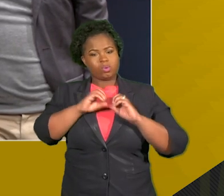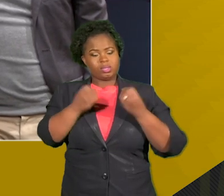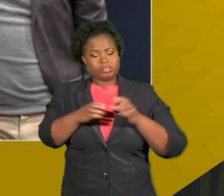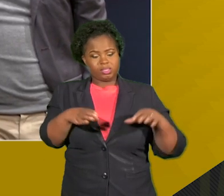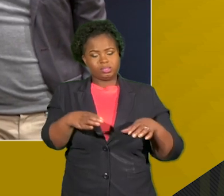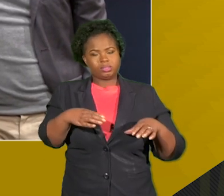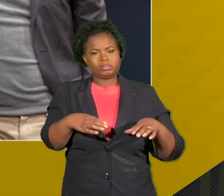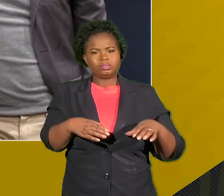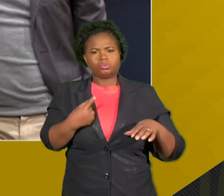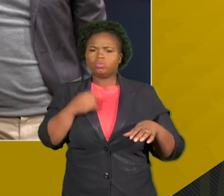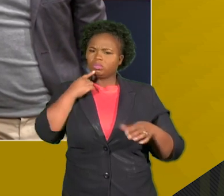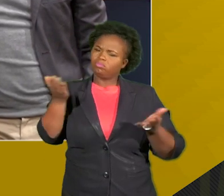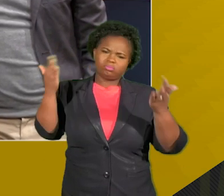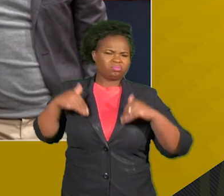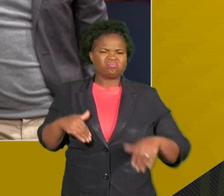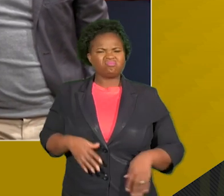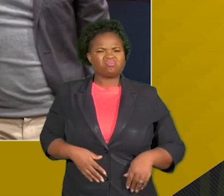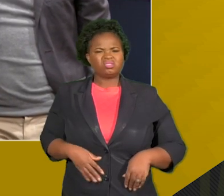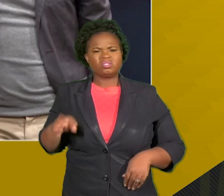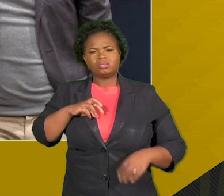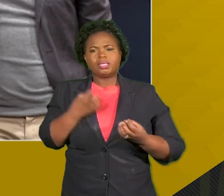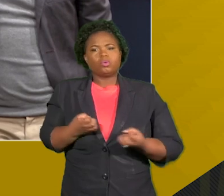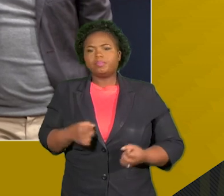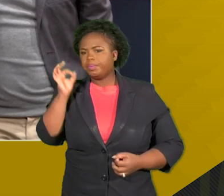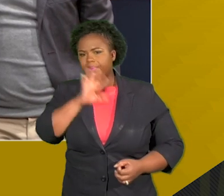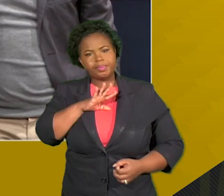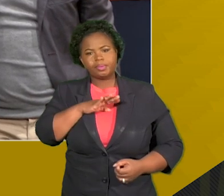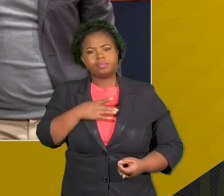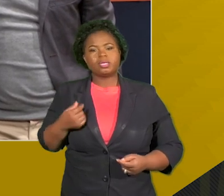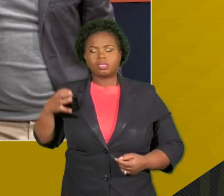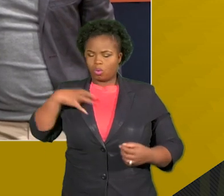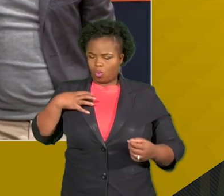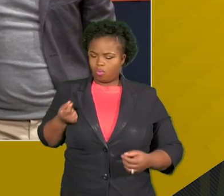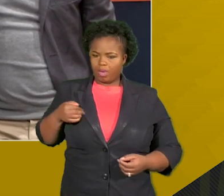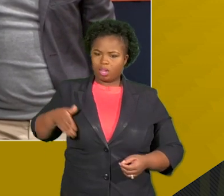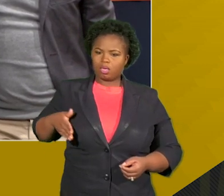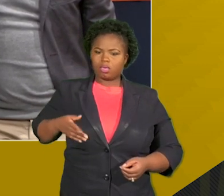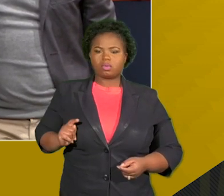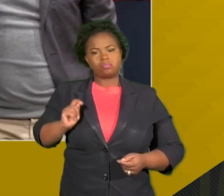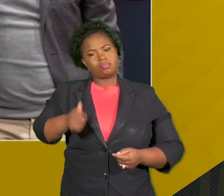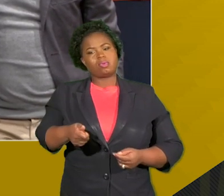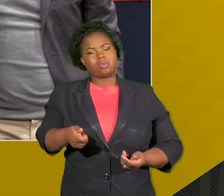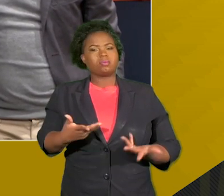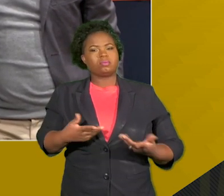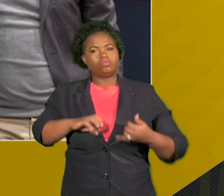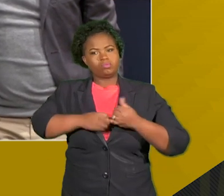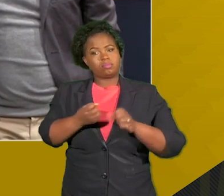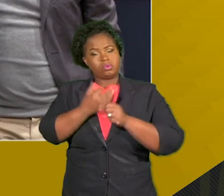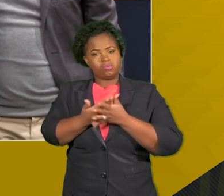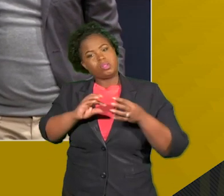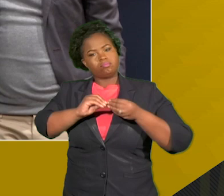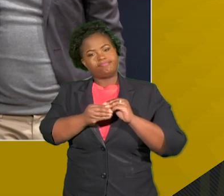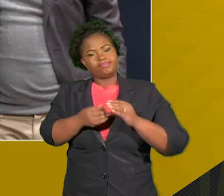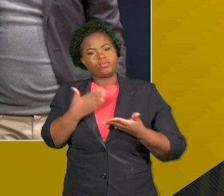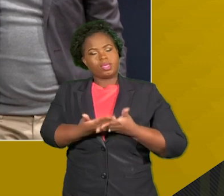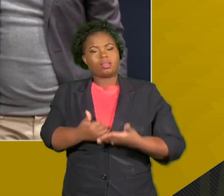Siba Sitizan, we don't have ama equipment, but we keep our pocket in way to, you know, afterwards, basis con, which is